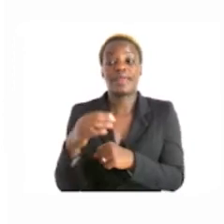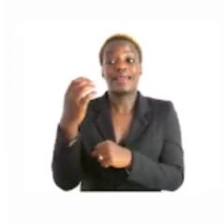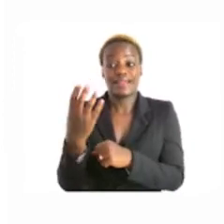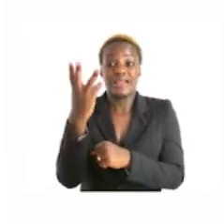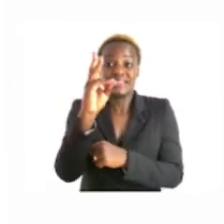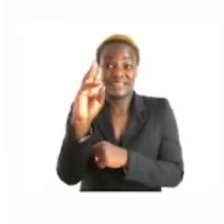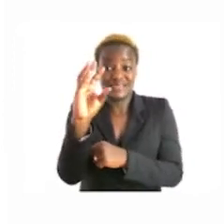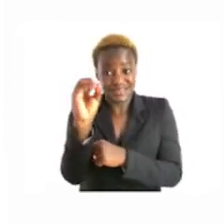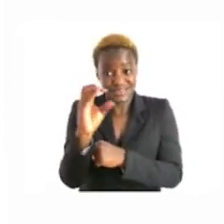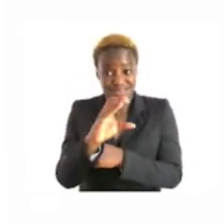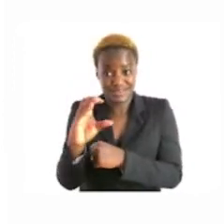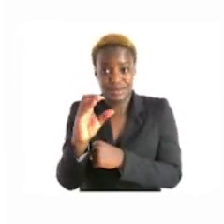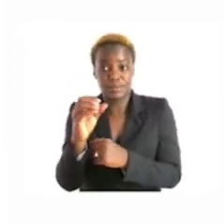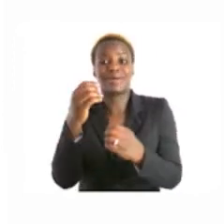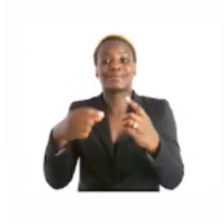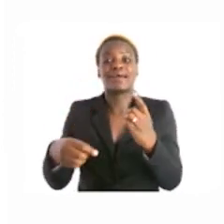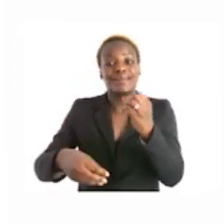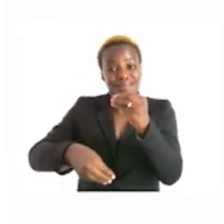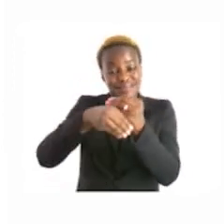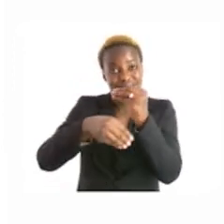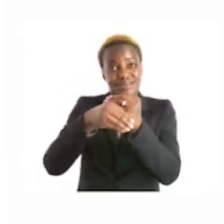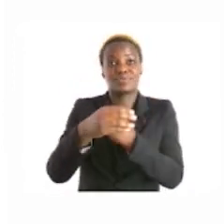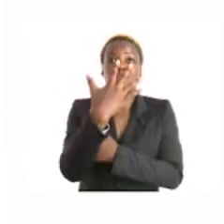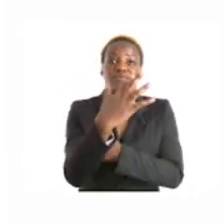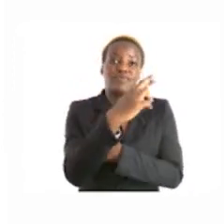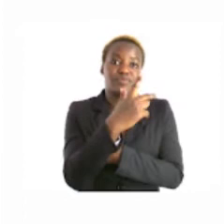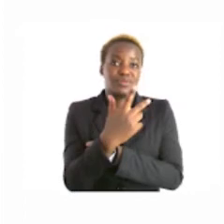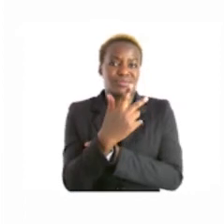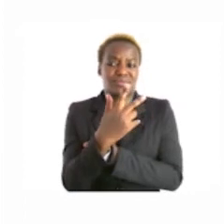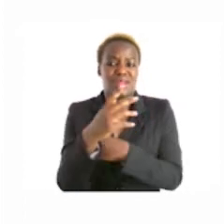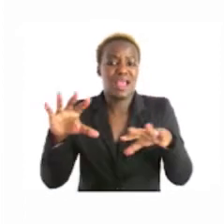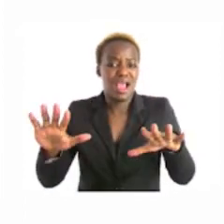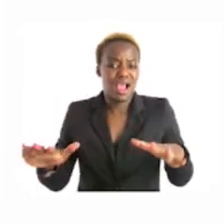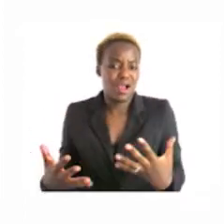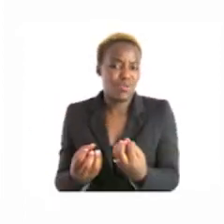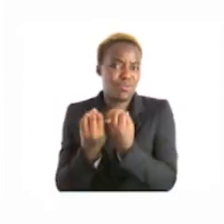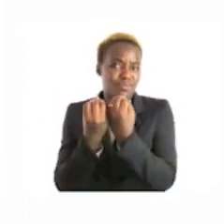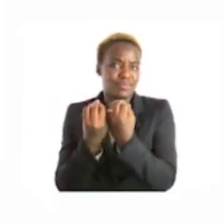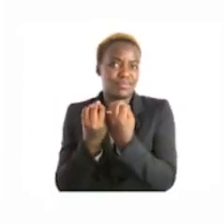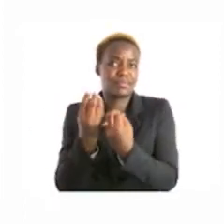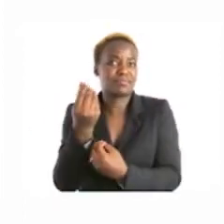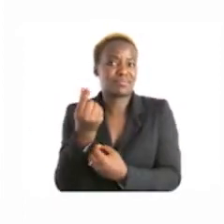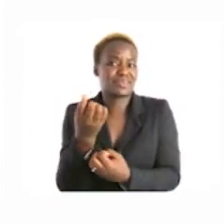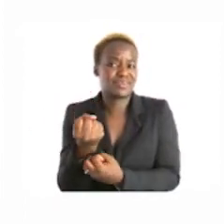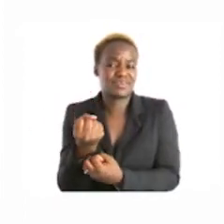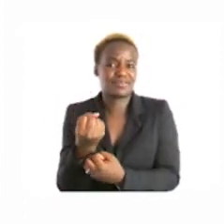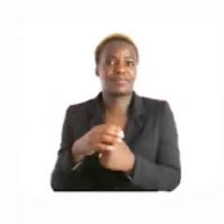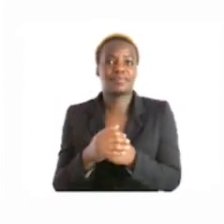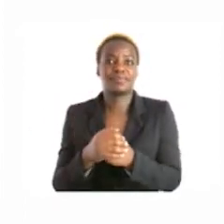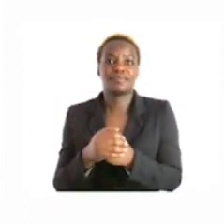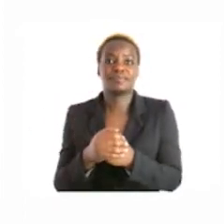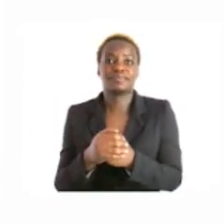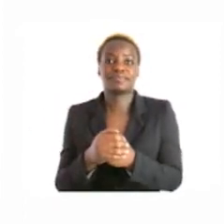cents to the $5. So at the end of the day, how much money are you going to have all together? You are going